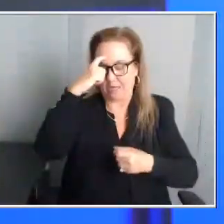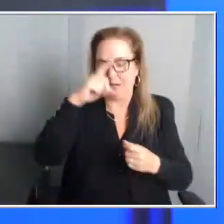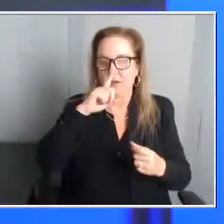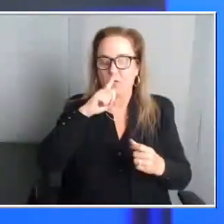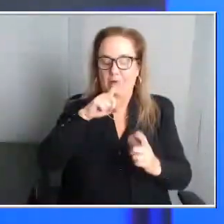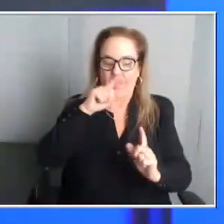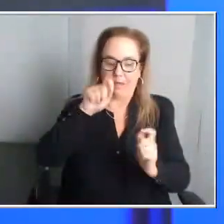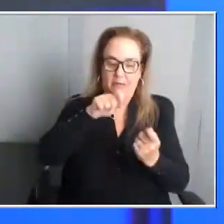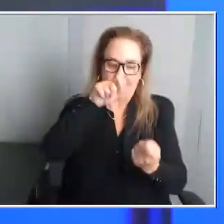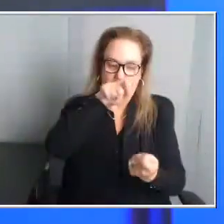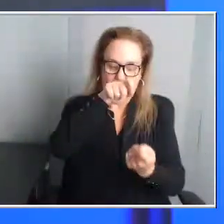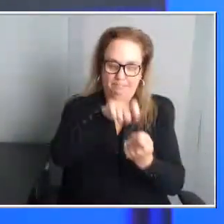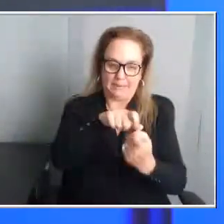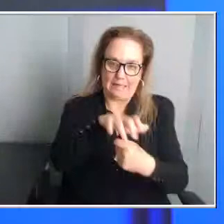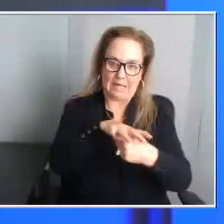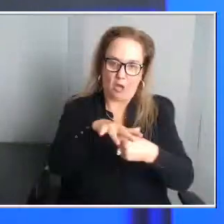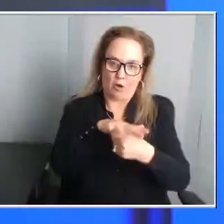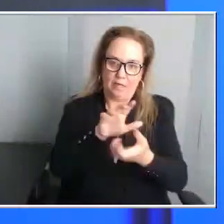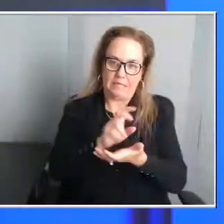pinpoint the seizure area.